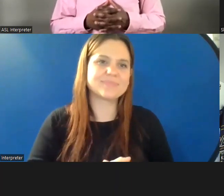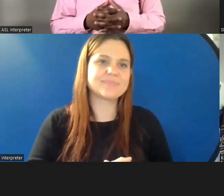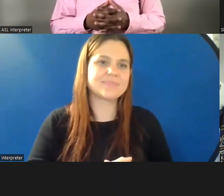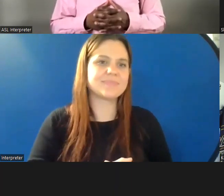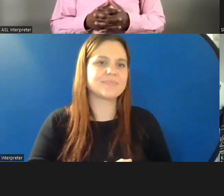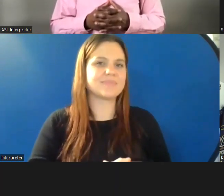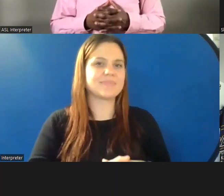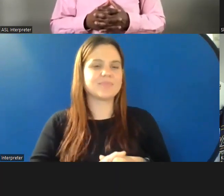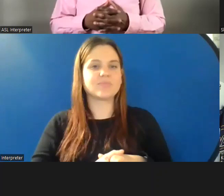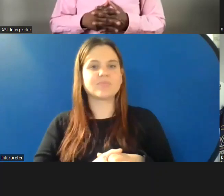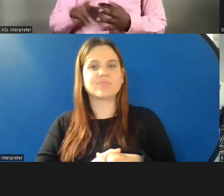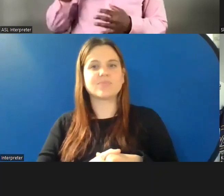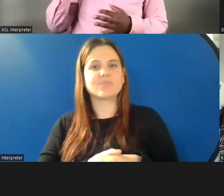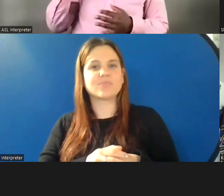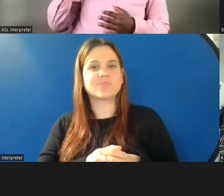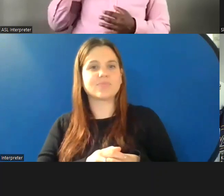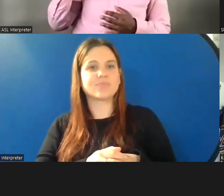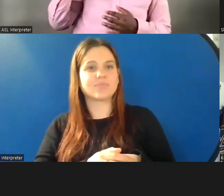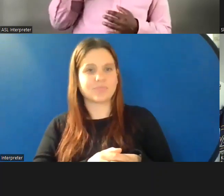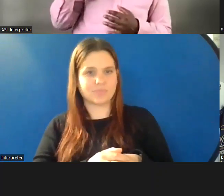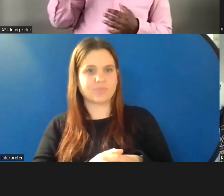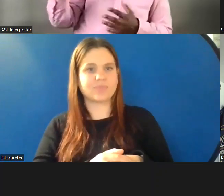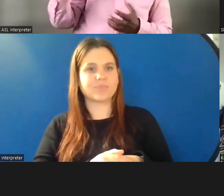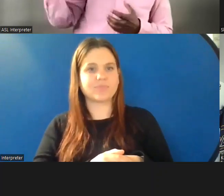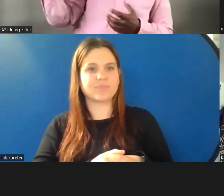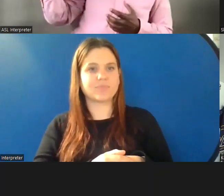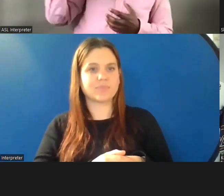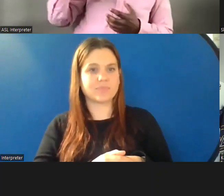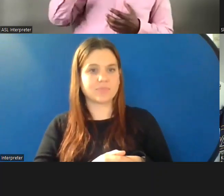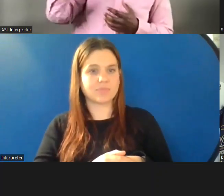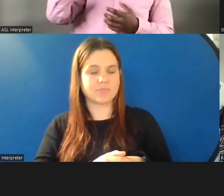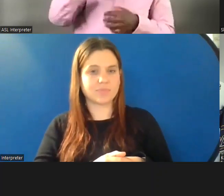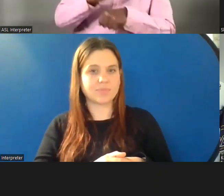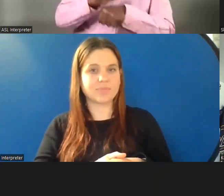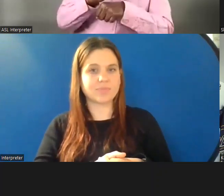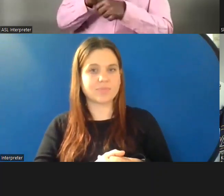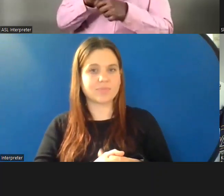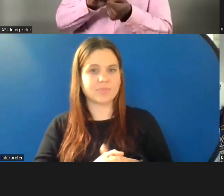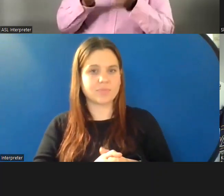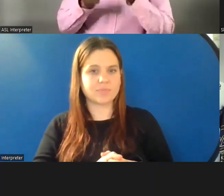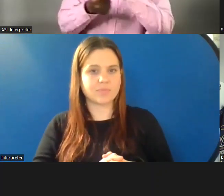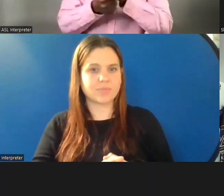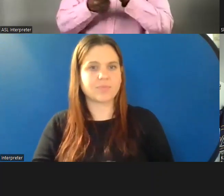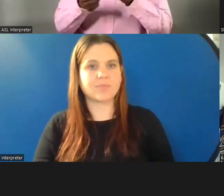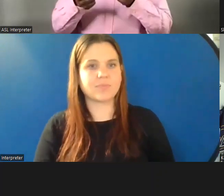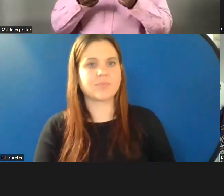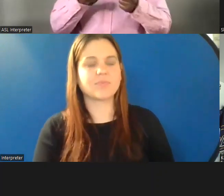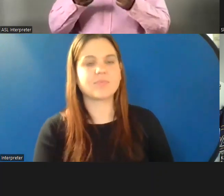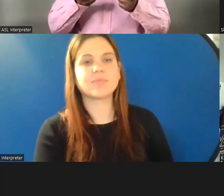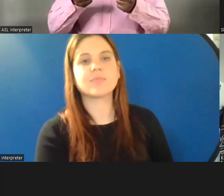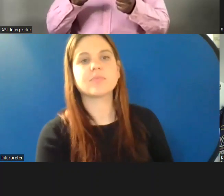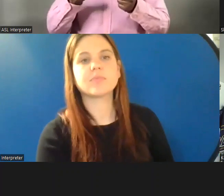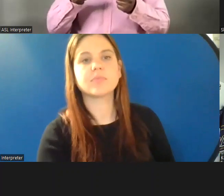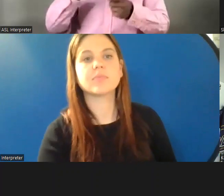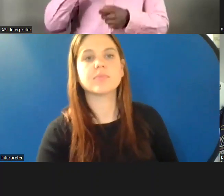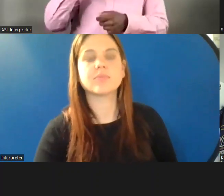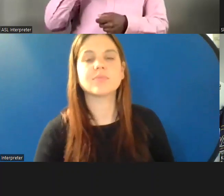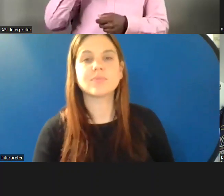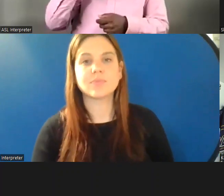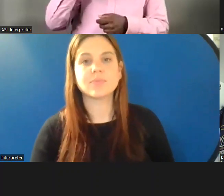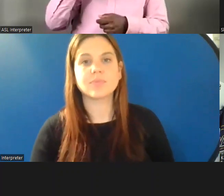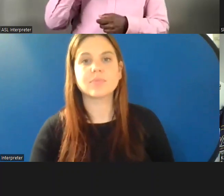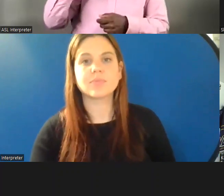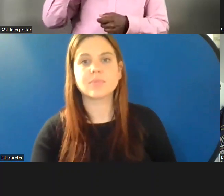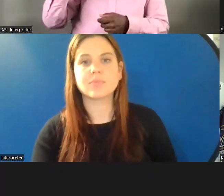Keith, is there anything you would chime in for your work? Is there an adaptive management framework in place, and do you